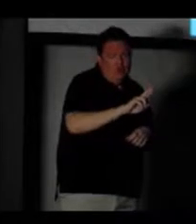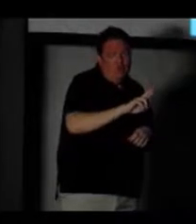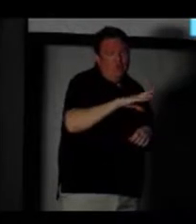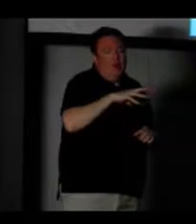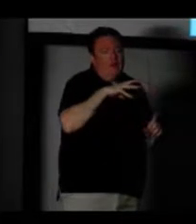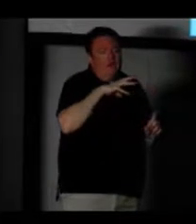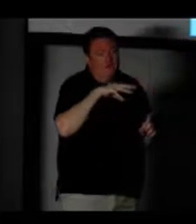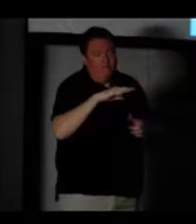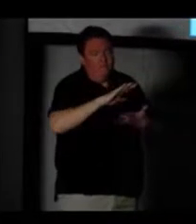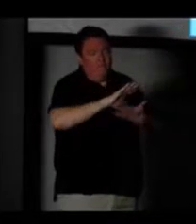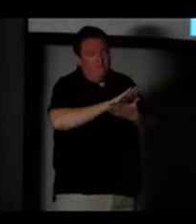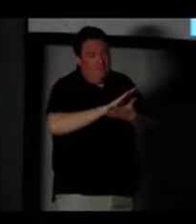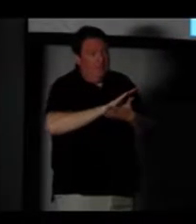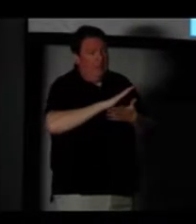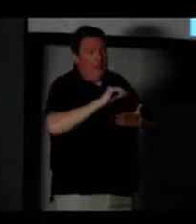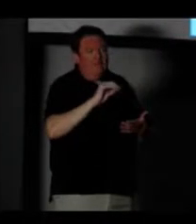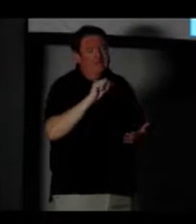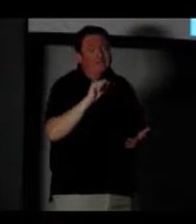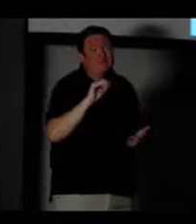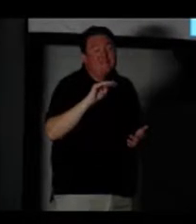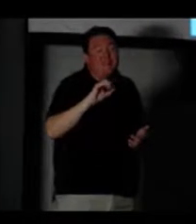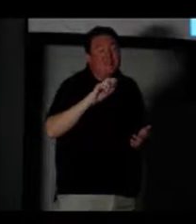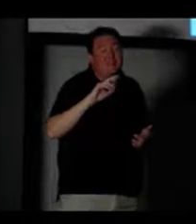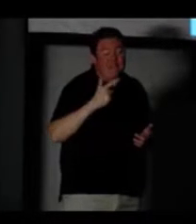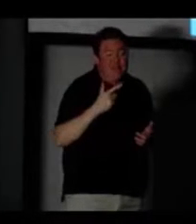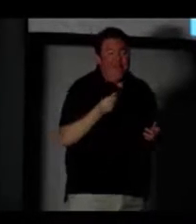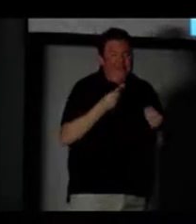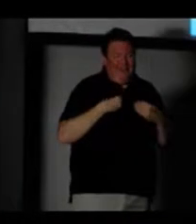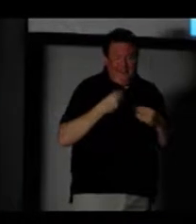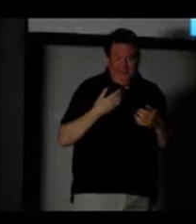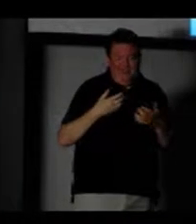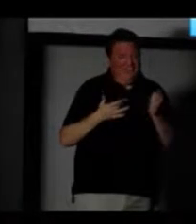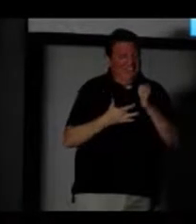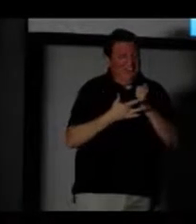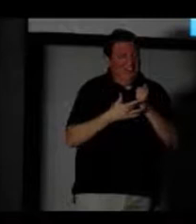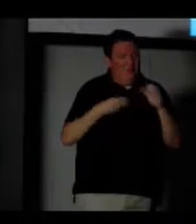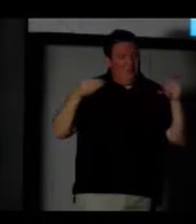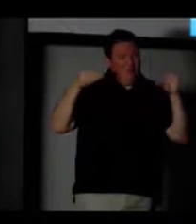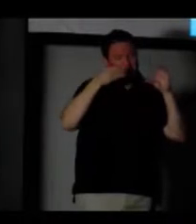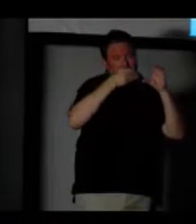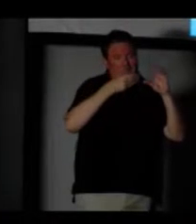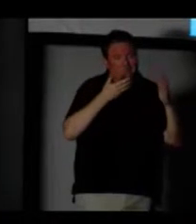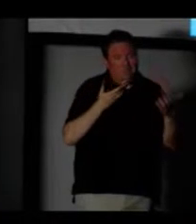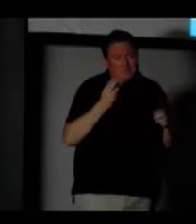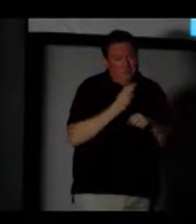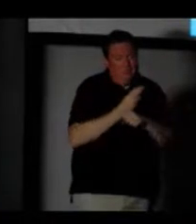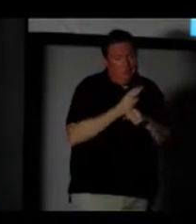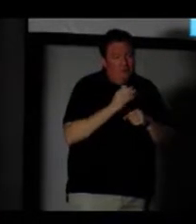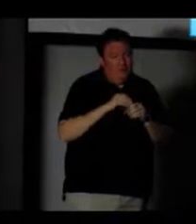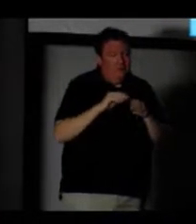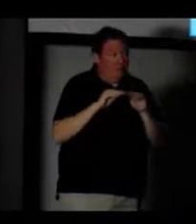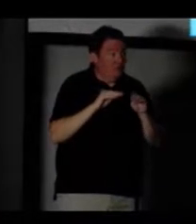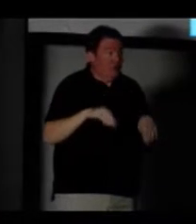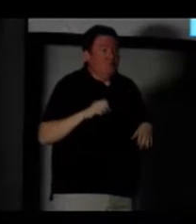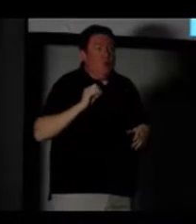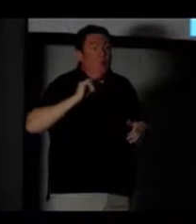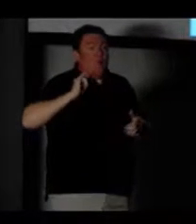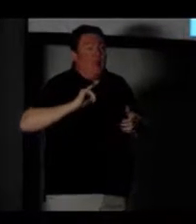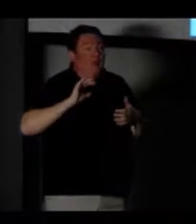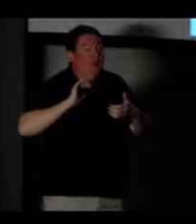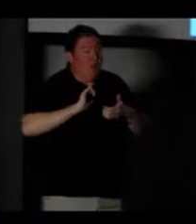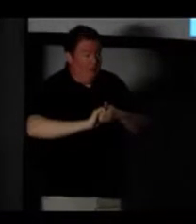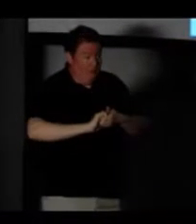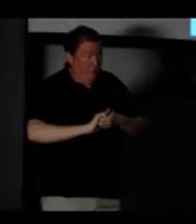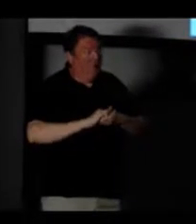filming production, and Samsung providing us with the apparatus we were actually using within the museums. Now that collaboration made